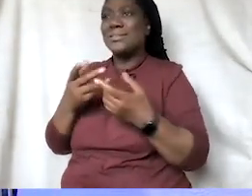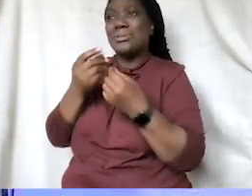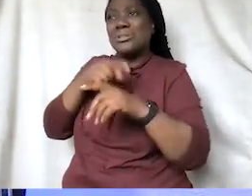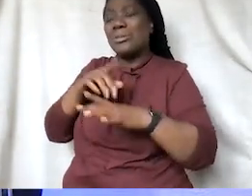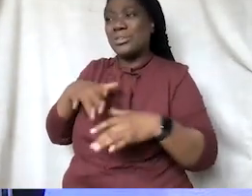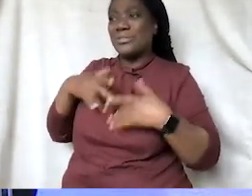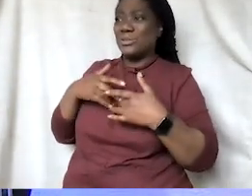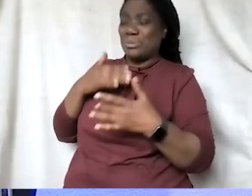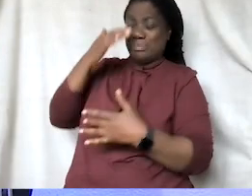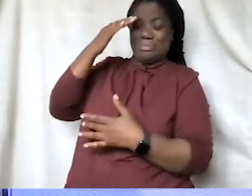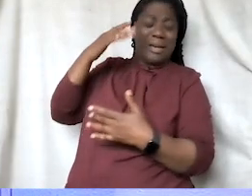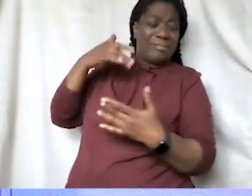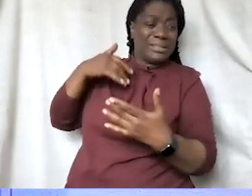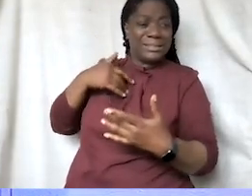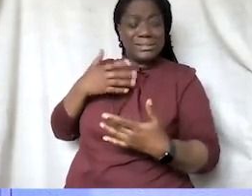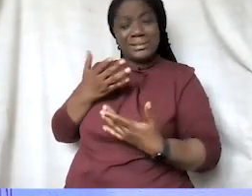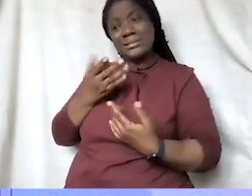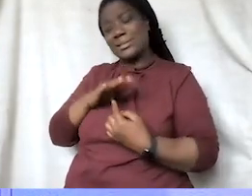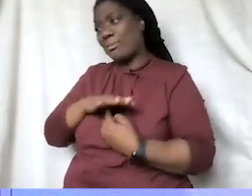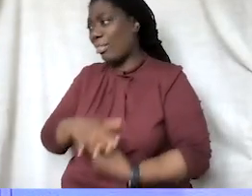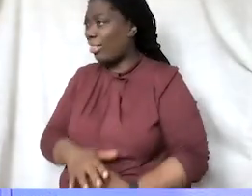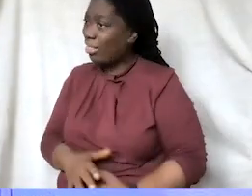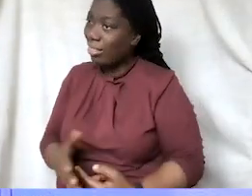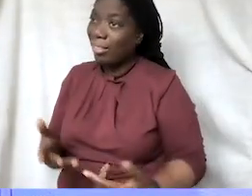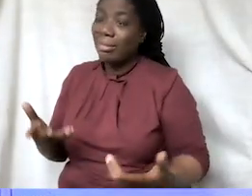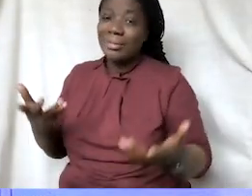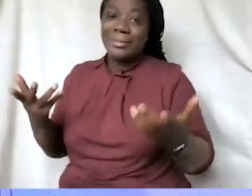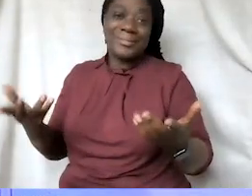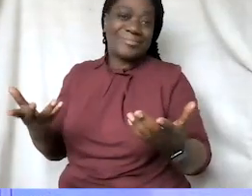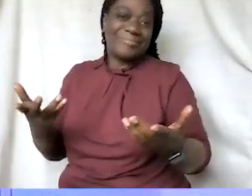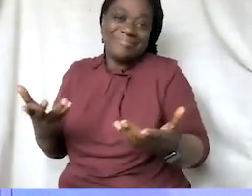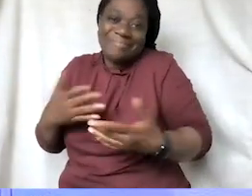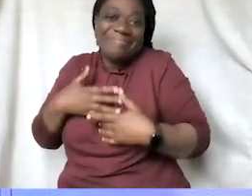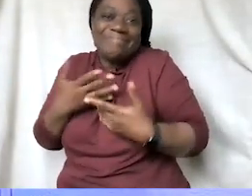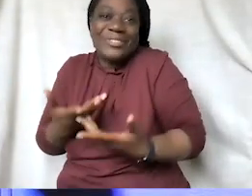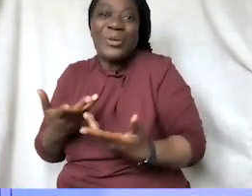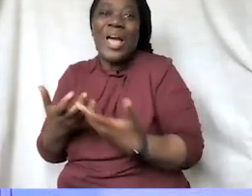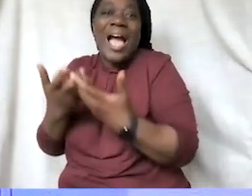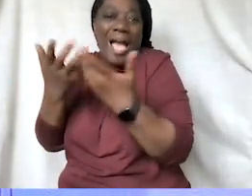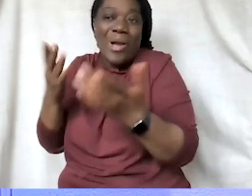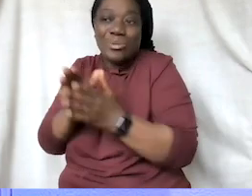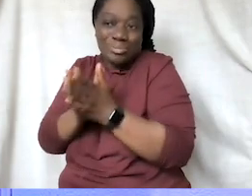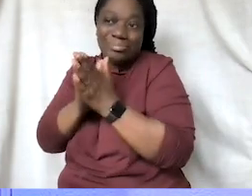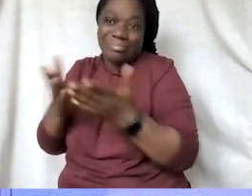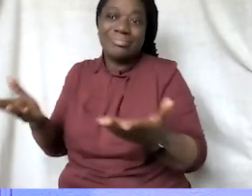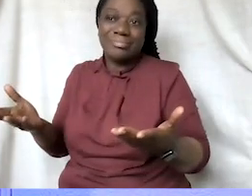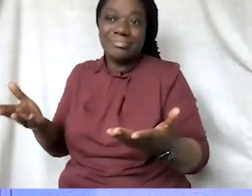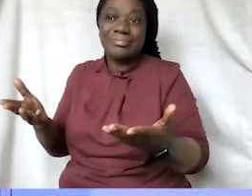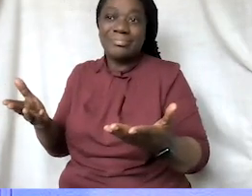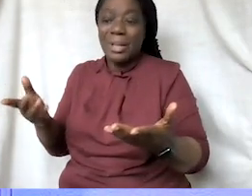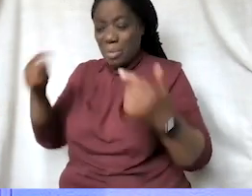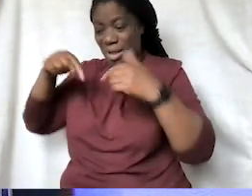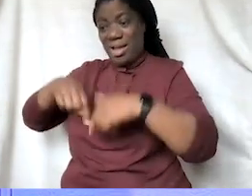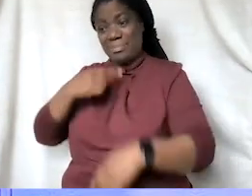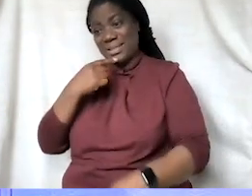so embarrassed, so discouraged, so downhearted that you don't know how to pray. Well, I've come by to let